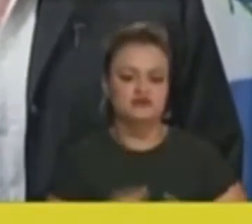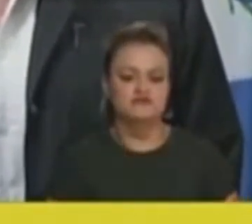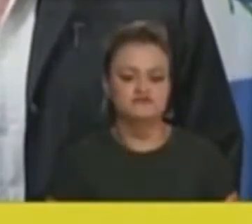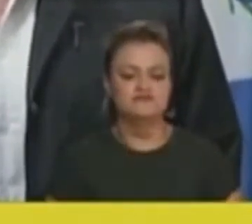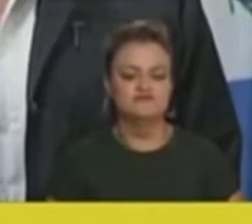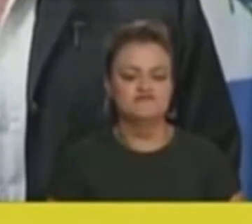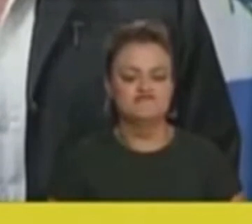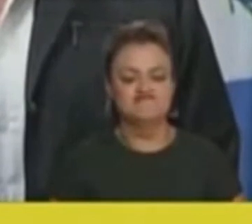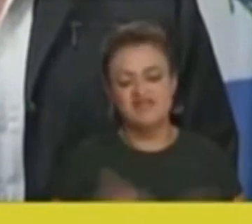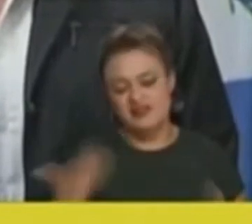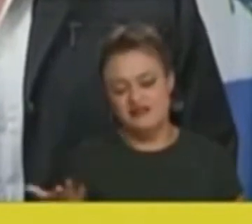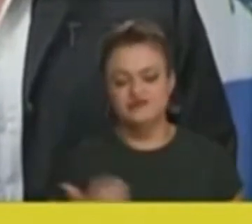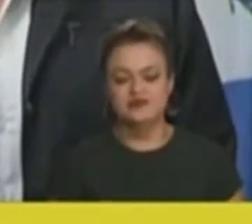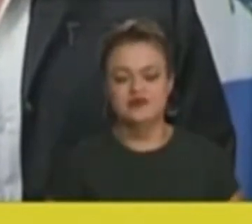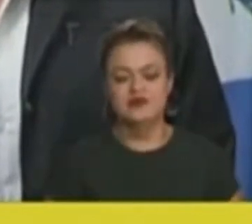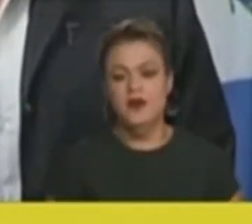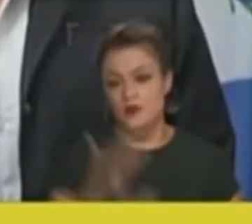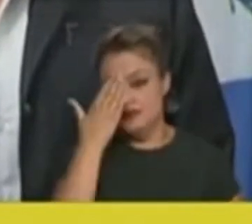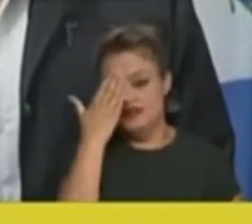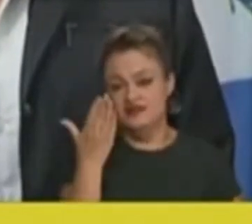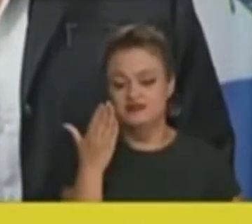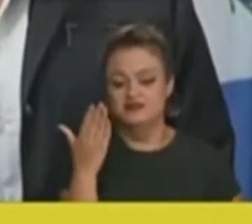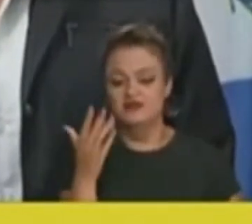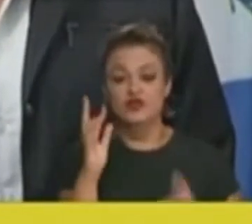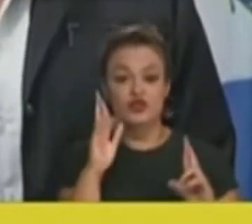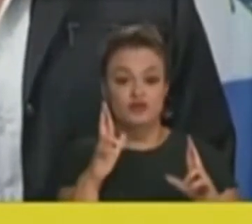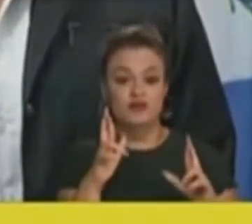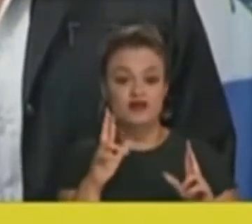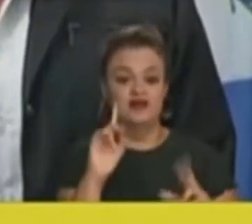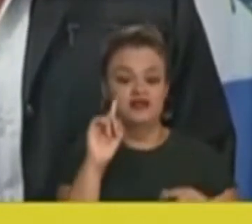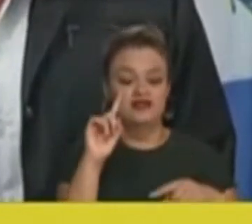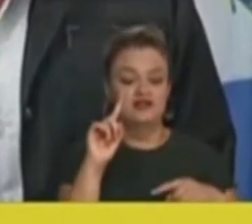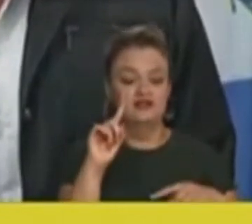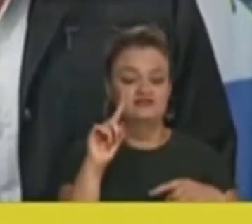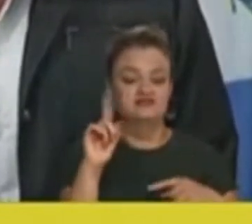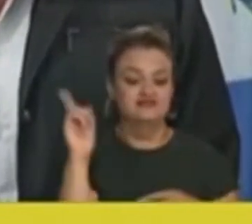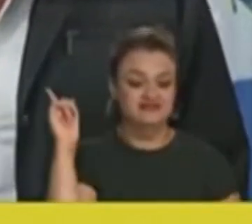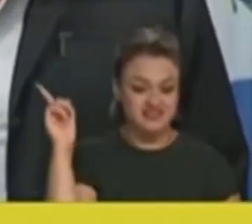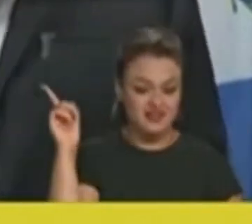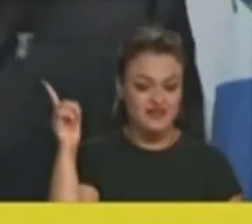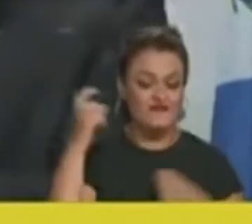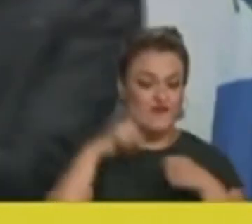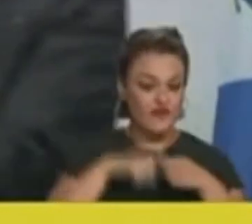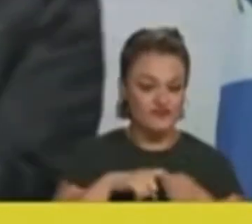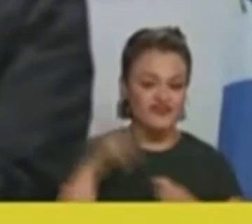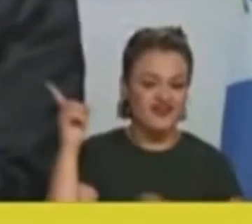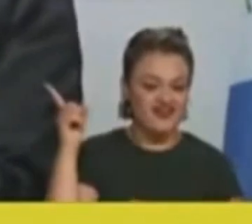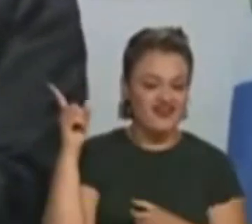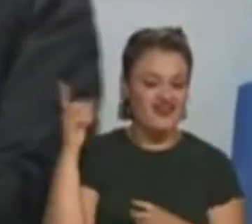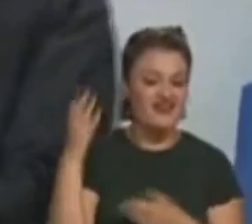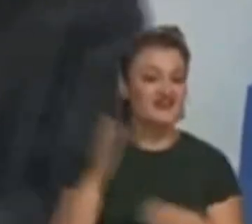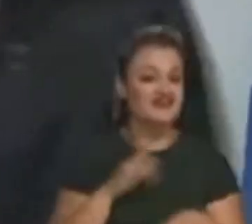am able to have lunch with you. I mean to remember who we are. Thank you very much.